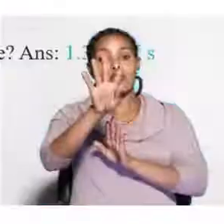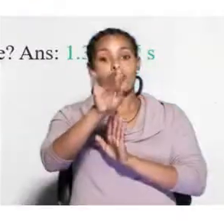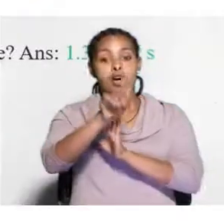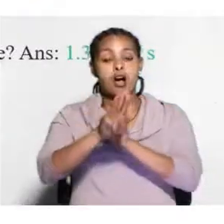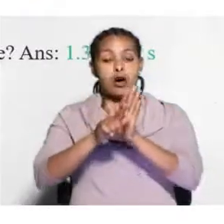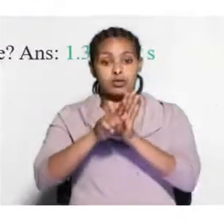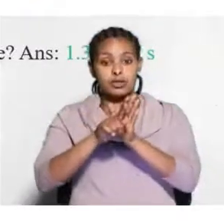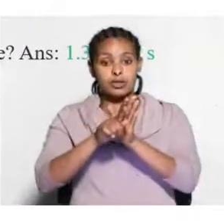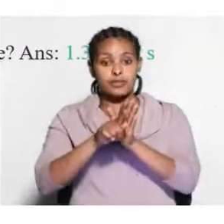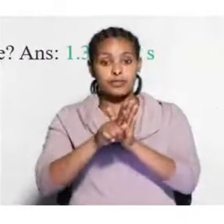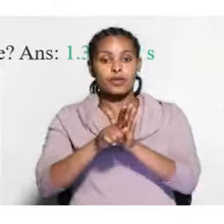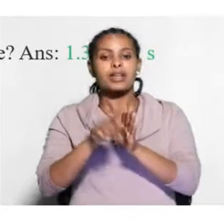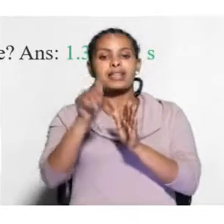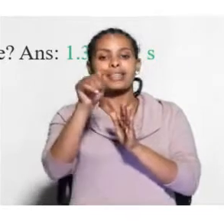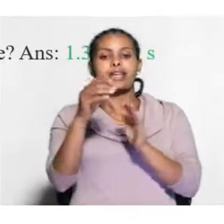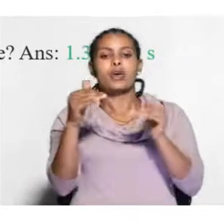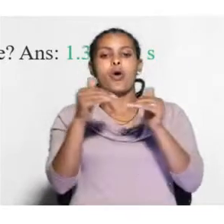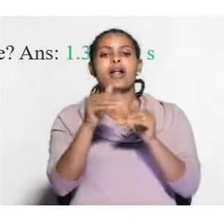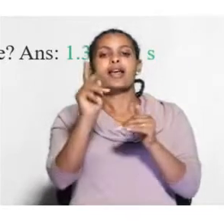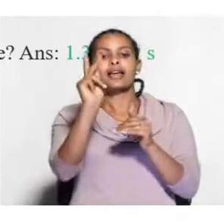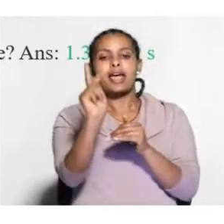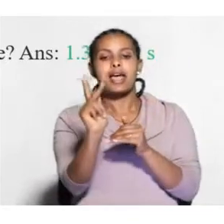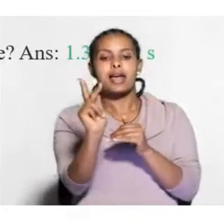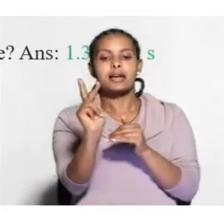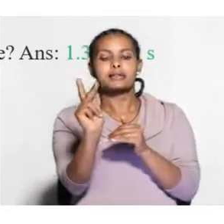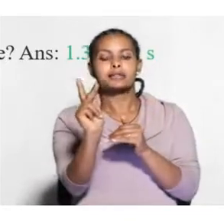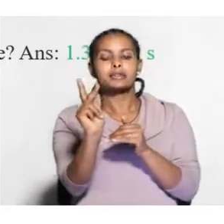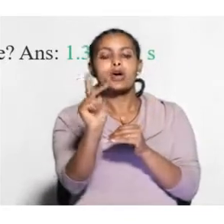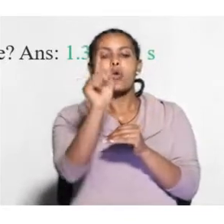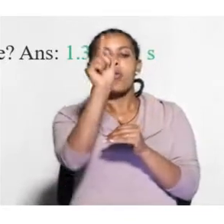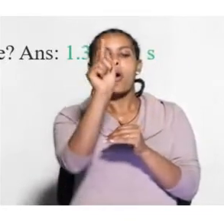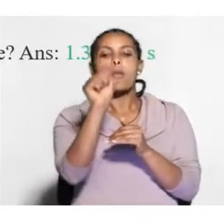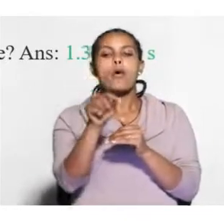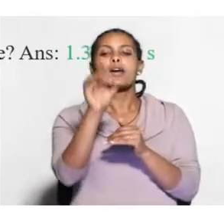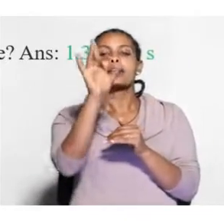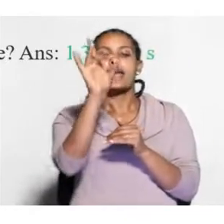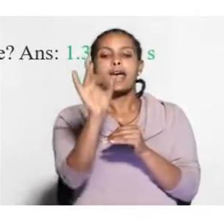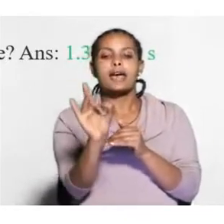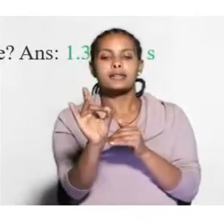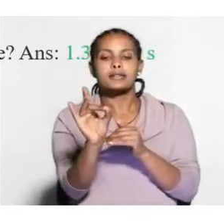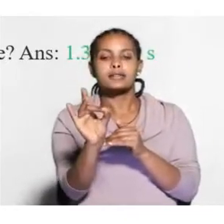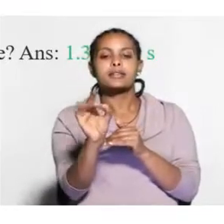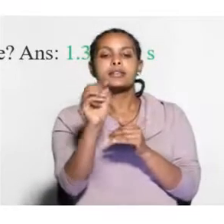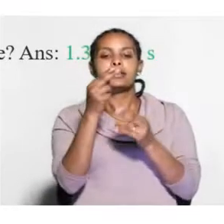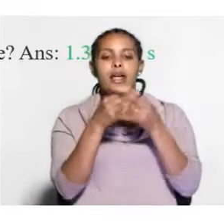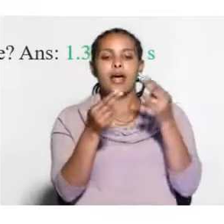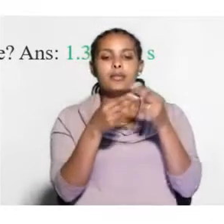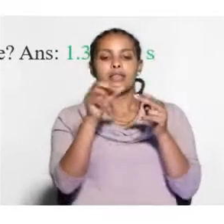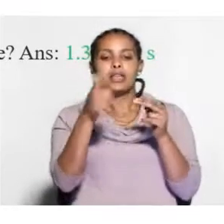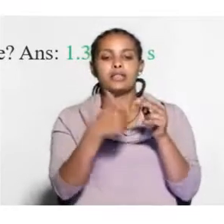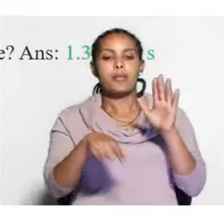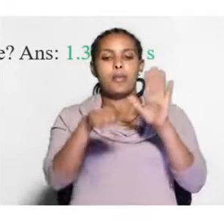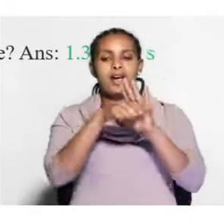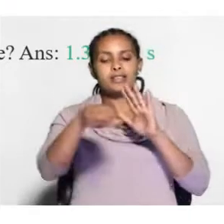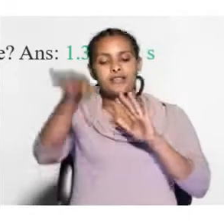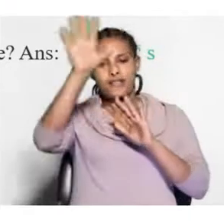hours t equal K is rate constant 1.8 times 10 to the power